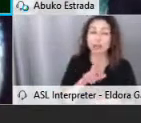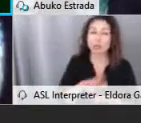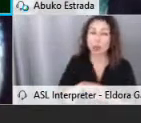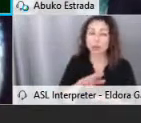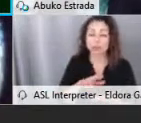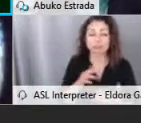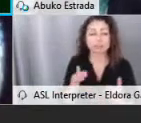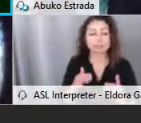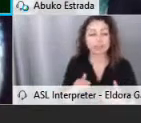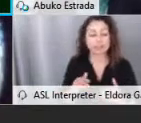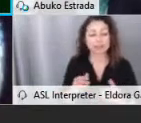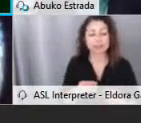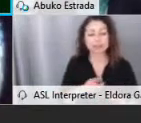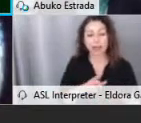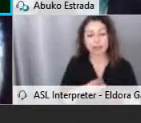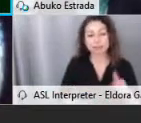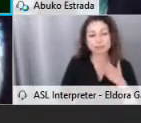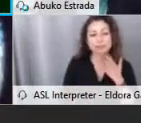Next slide.